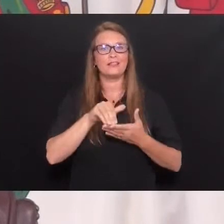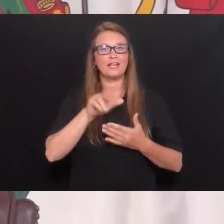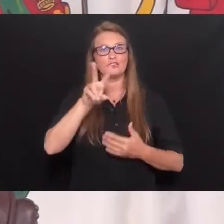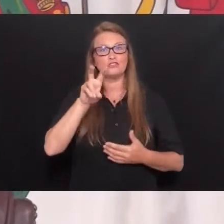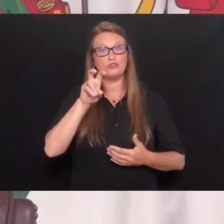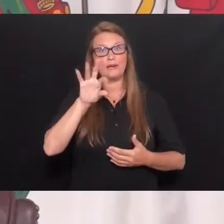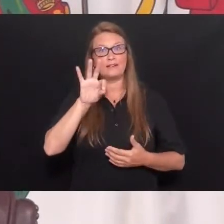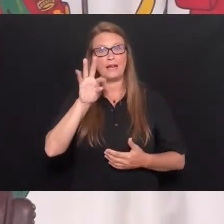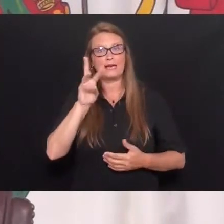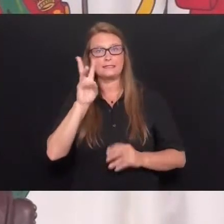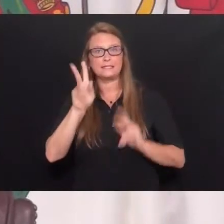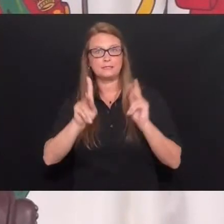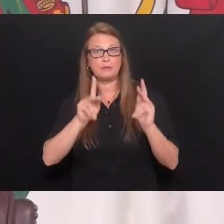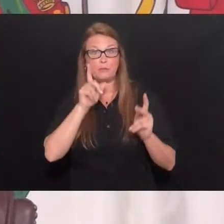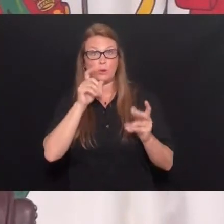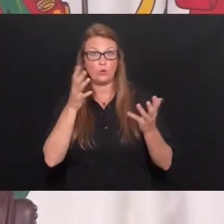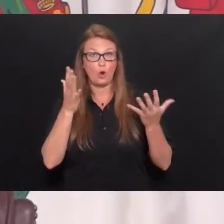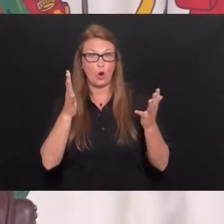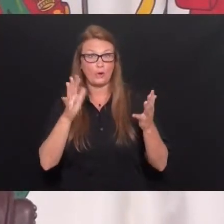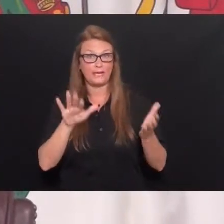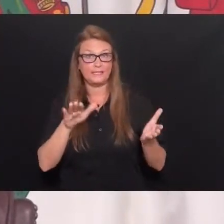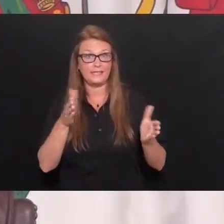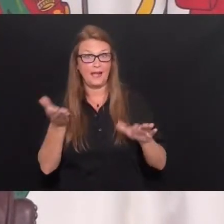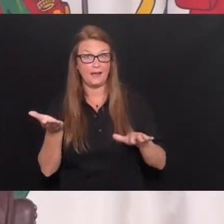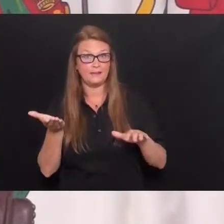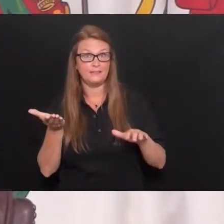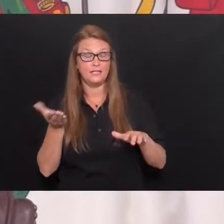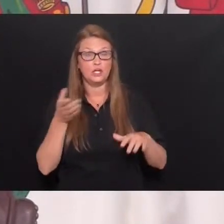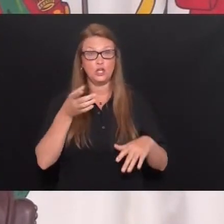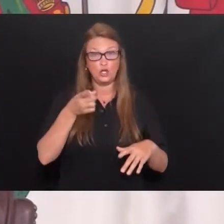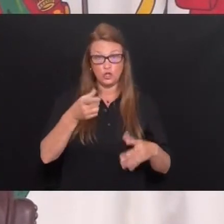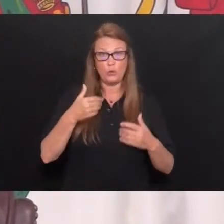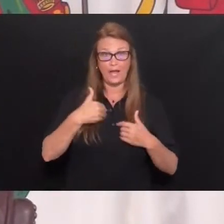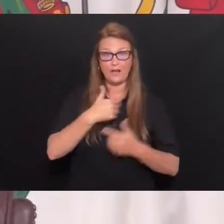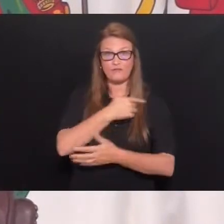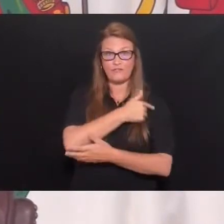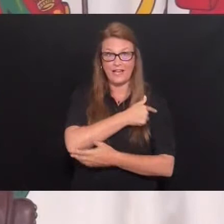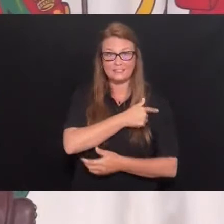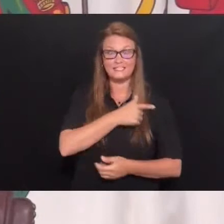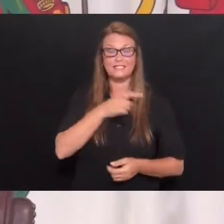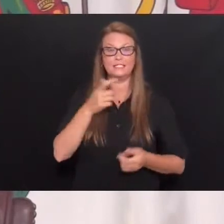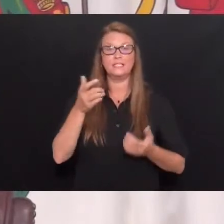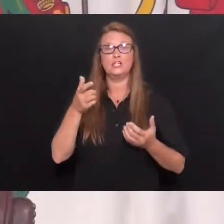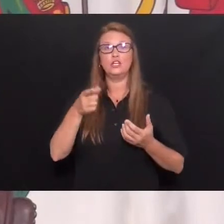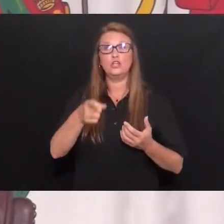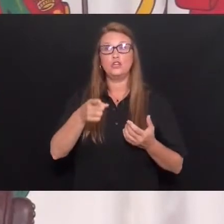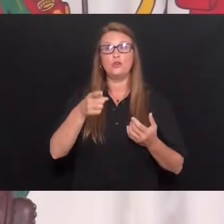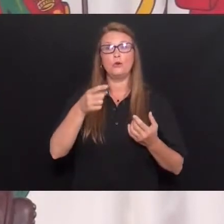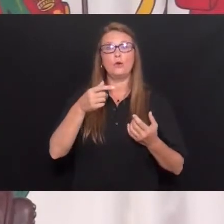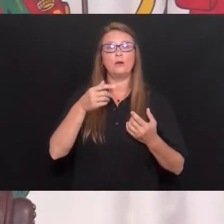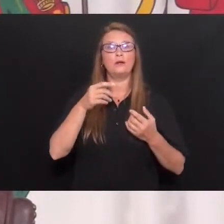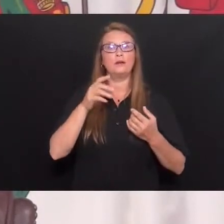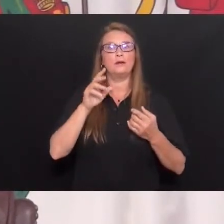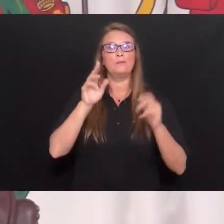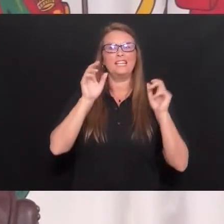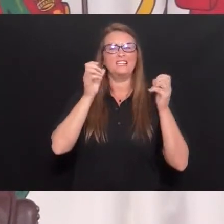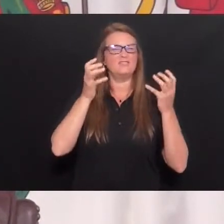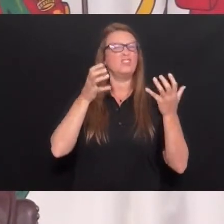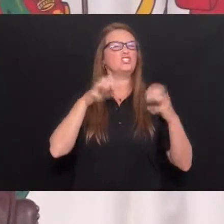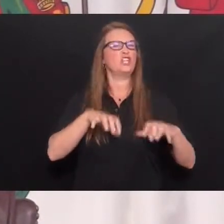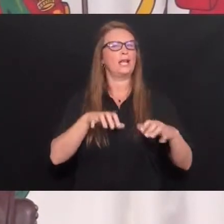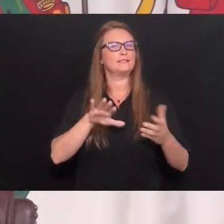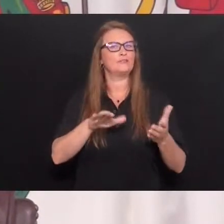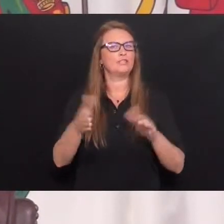3,296 people that have died, if you're vaccinated, the chances of you being one of those